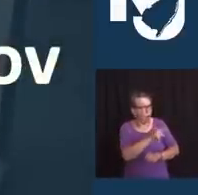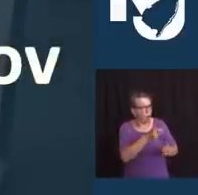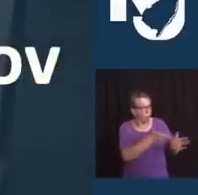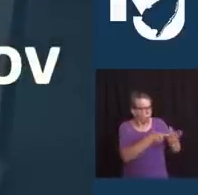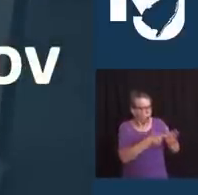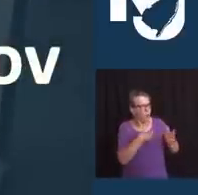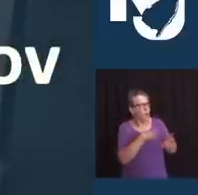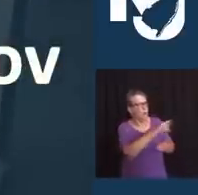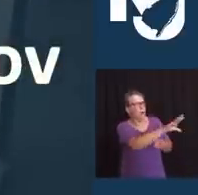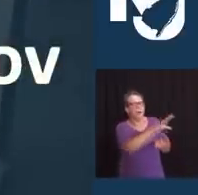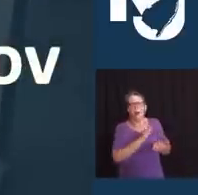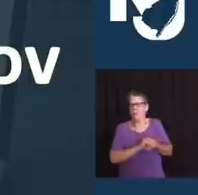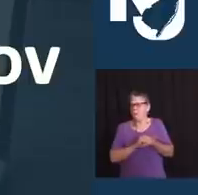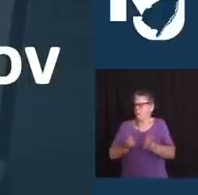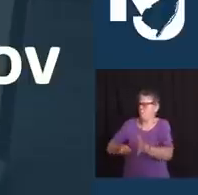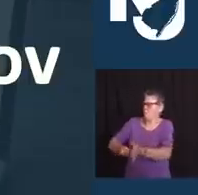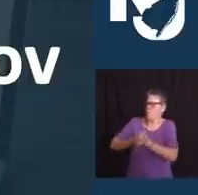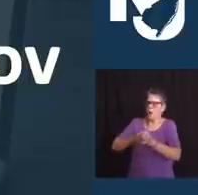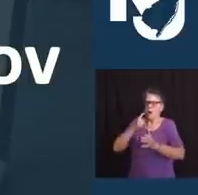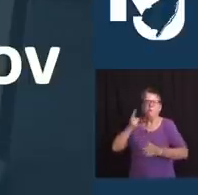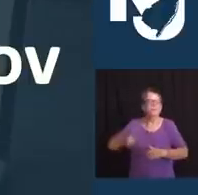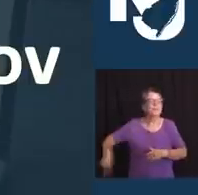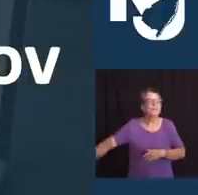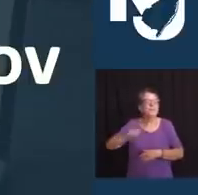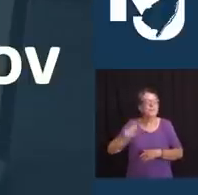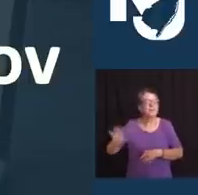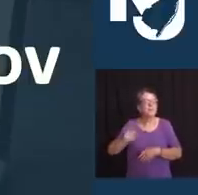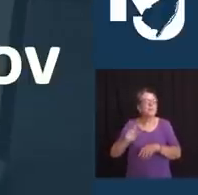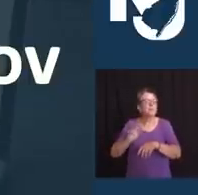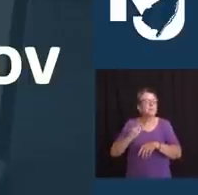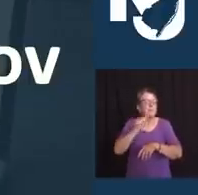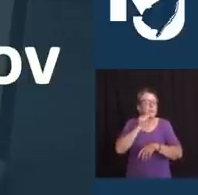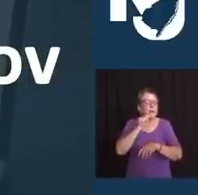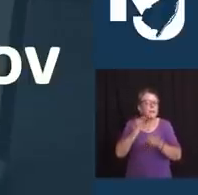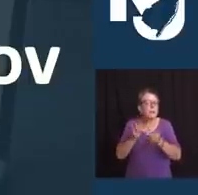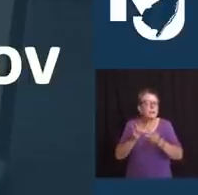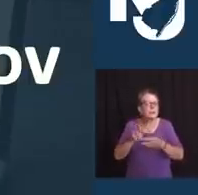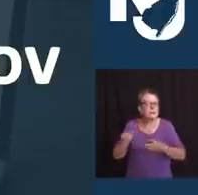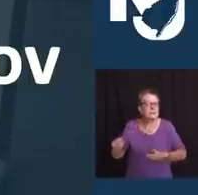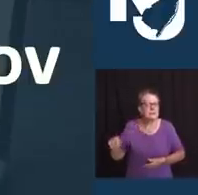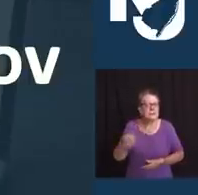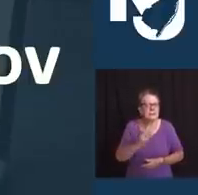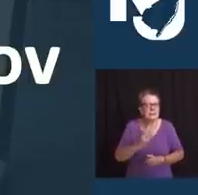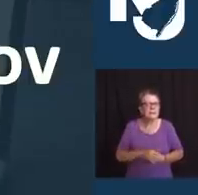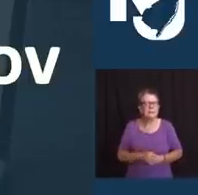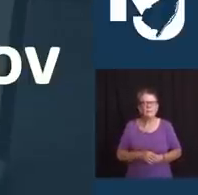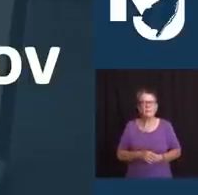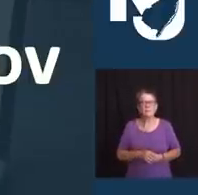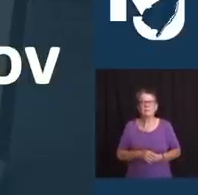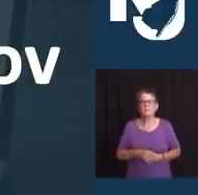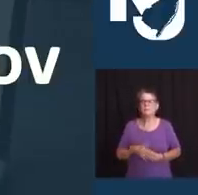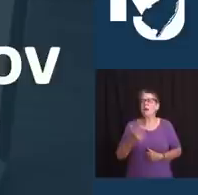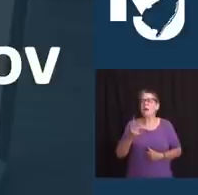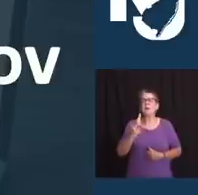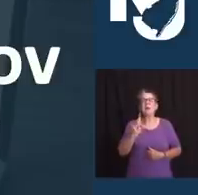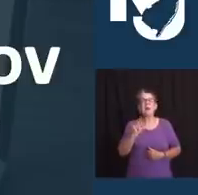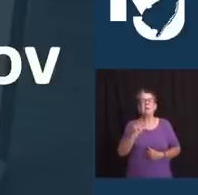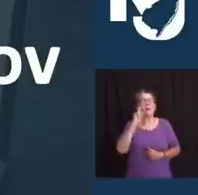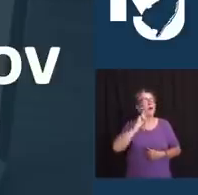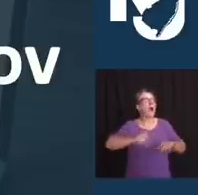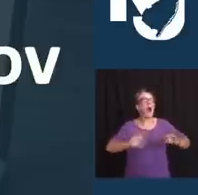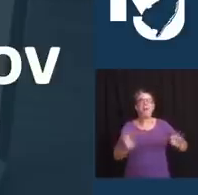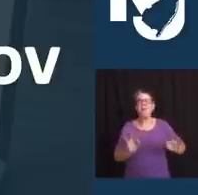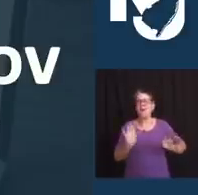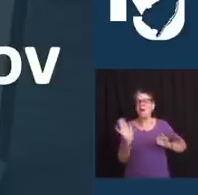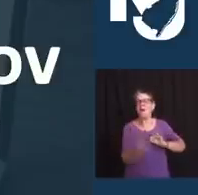variant and its widespread impacts are no longer something that we can look at casually. Almost every day we are receiving some new